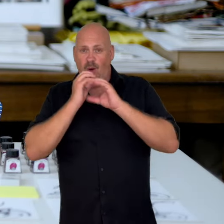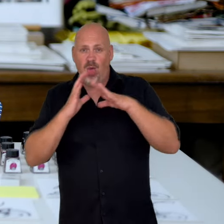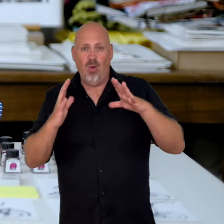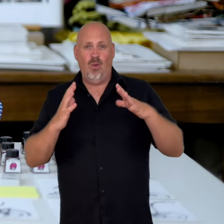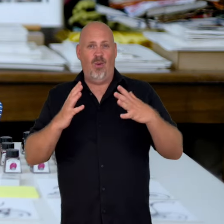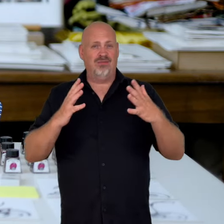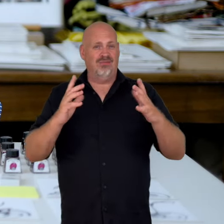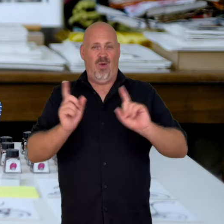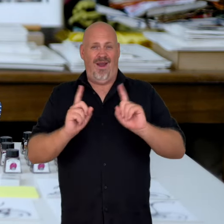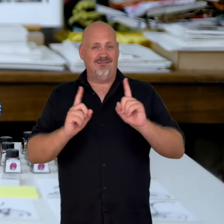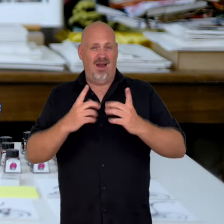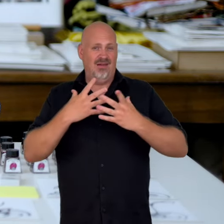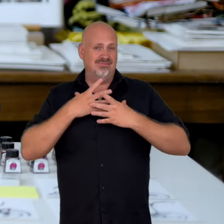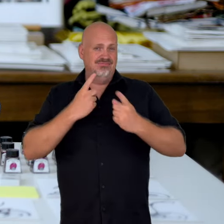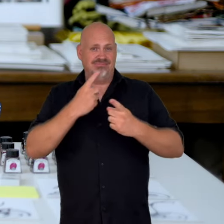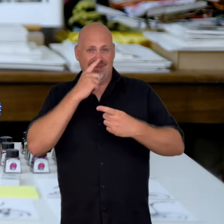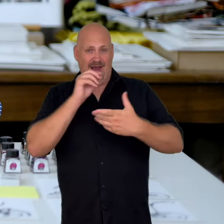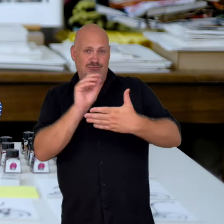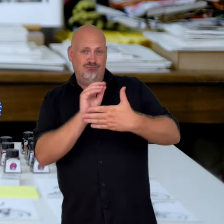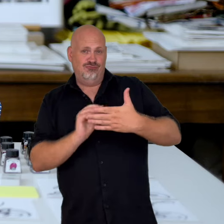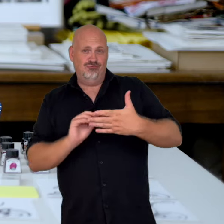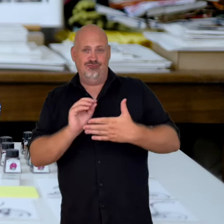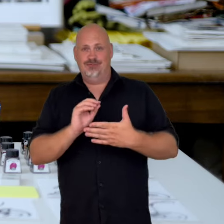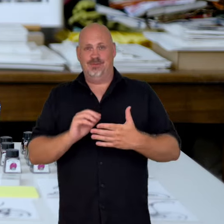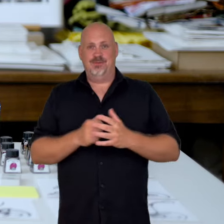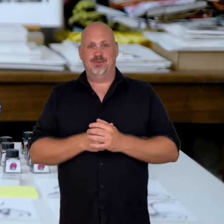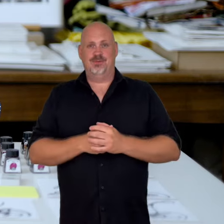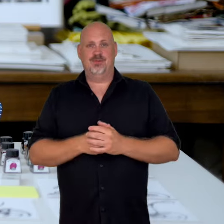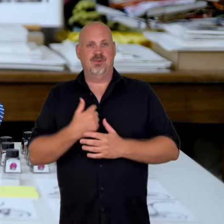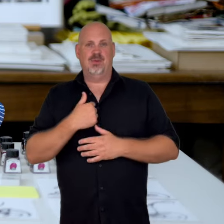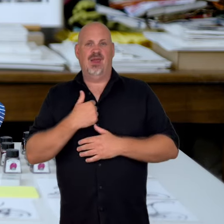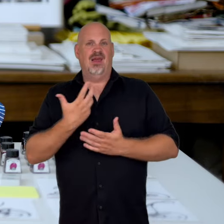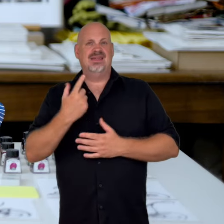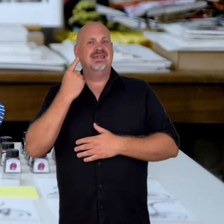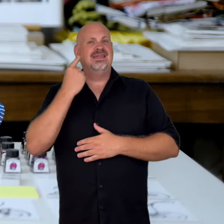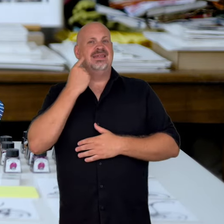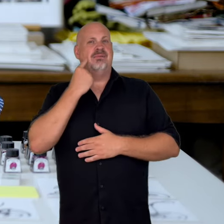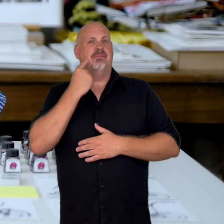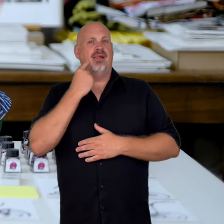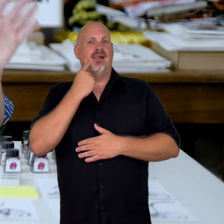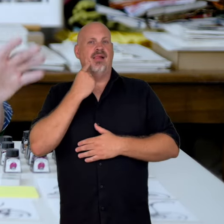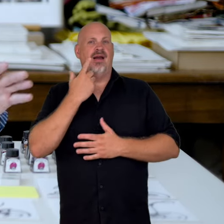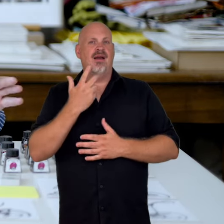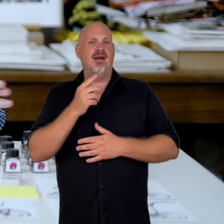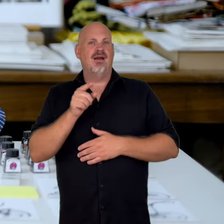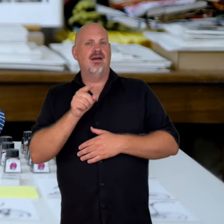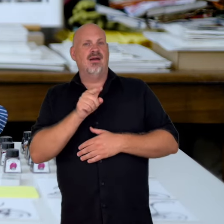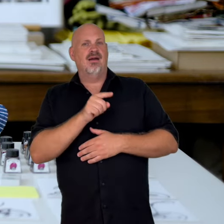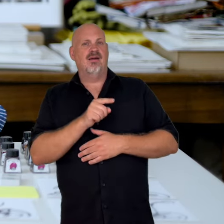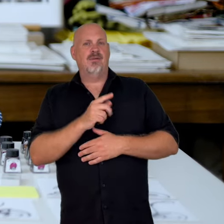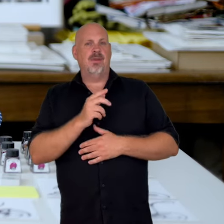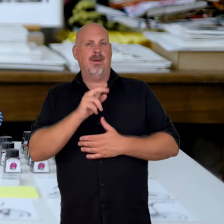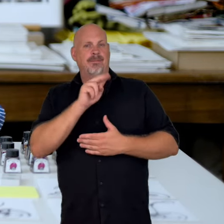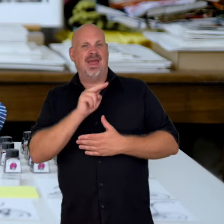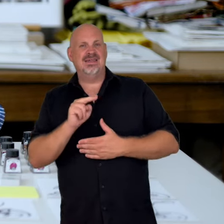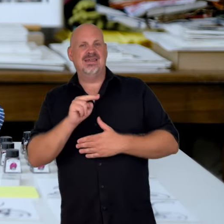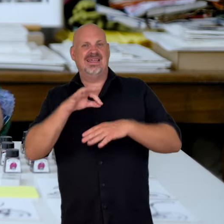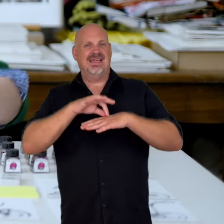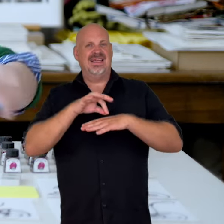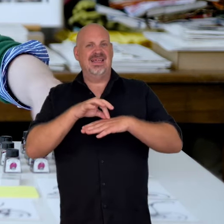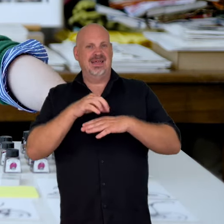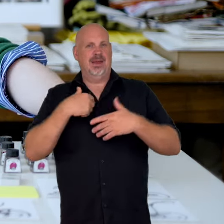you feel that could be interesting to you, you could draw little dogs, you could draw balloons, whatever you